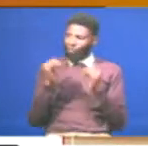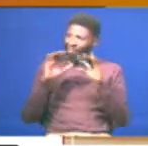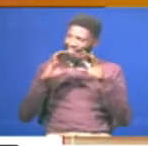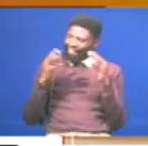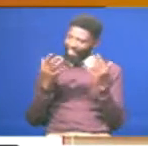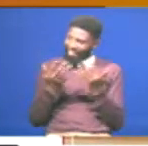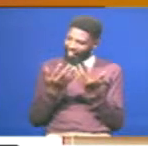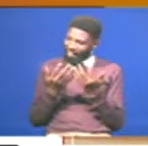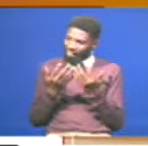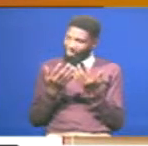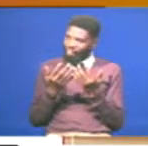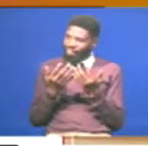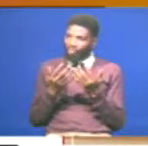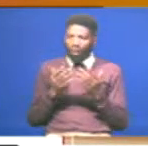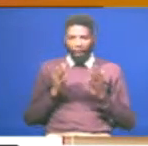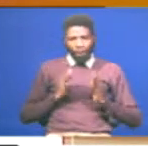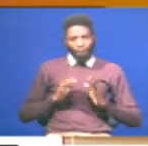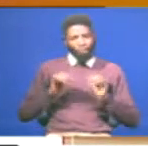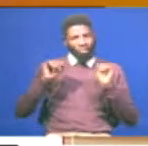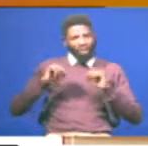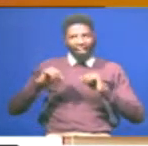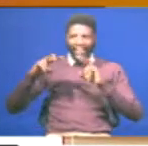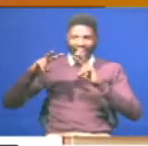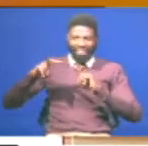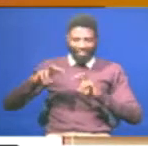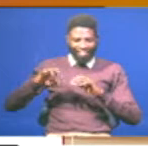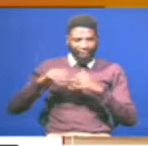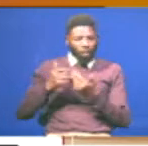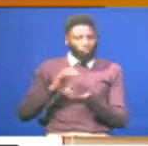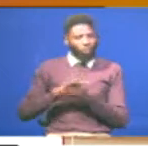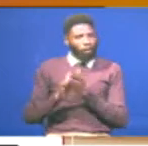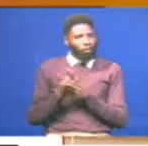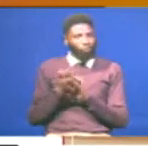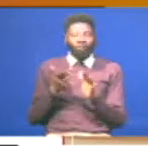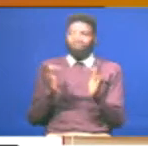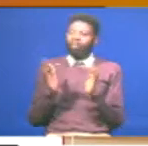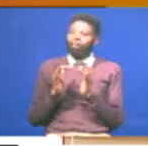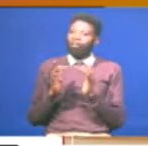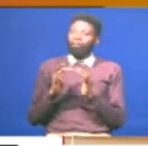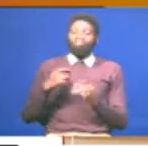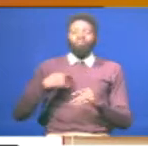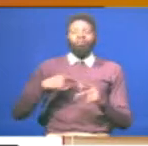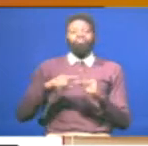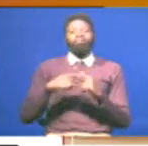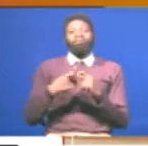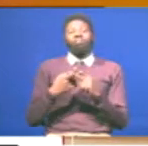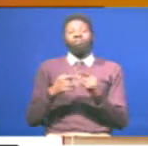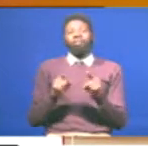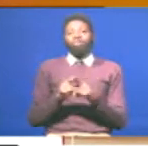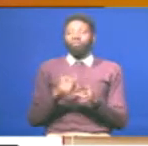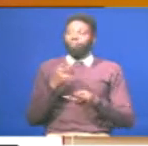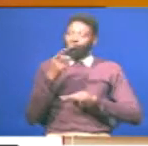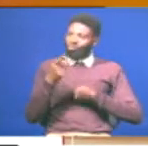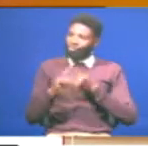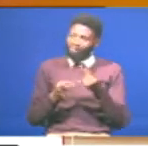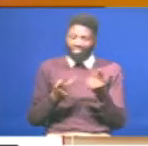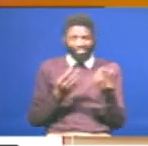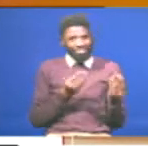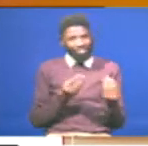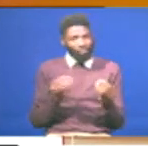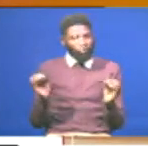do meaningful research without internet? Without the internet. So I started walking the journey. It wasn't easy, but we were